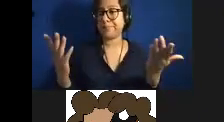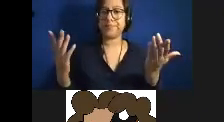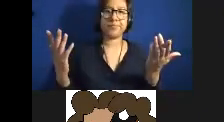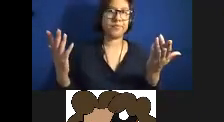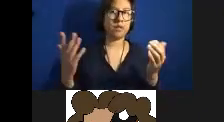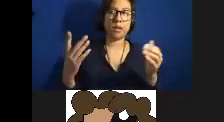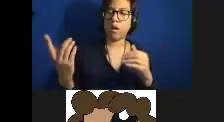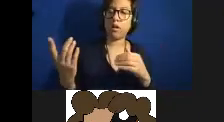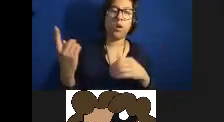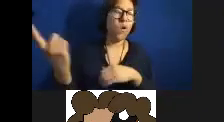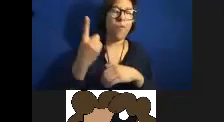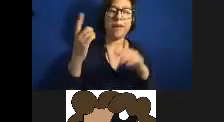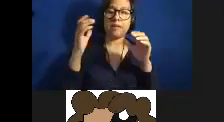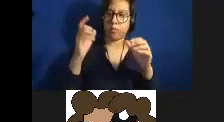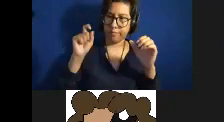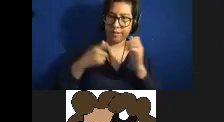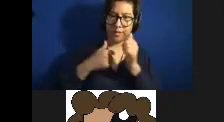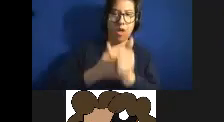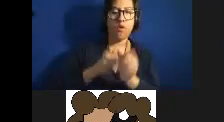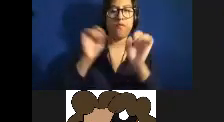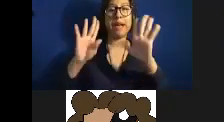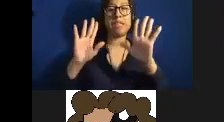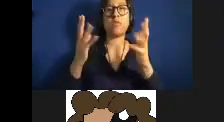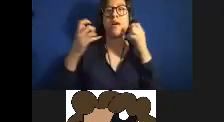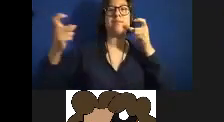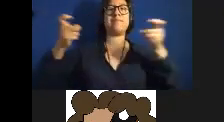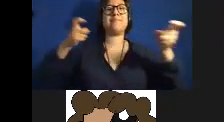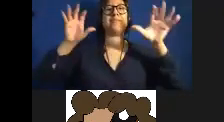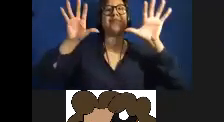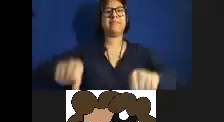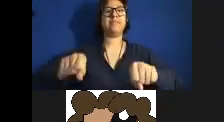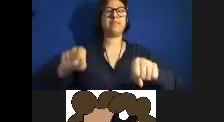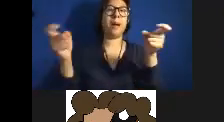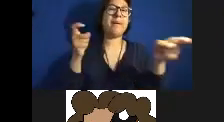will to dominate. And oftentimes, right, like this,